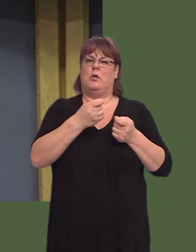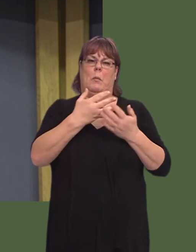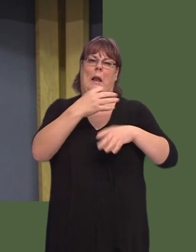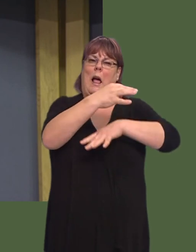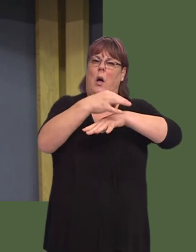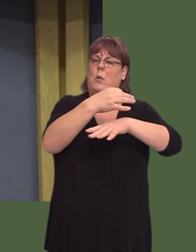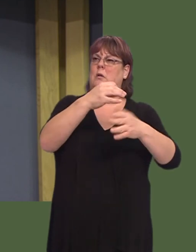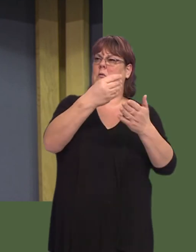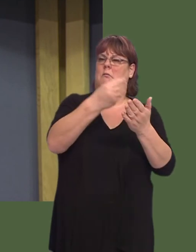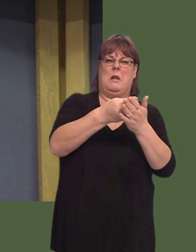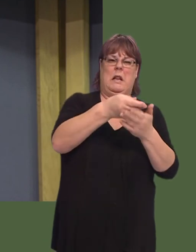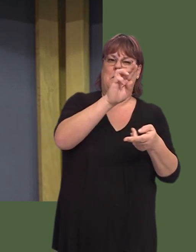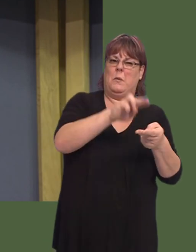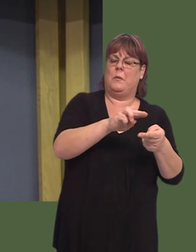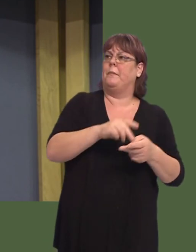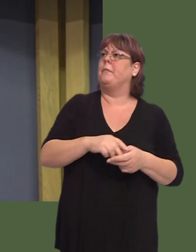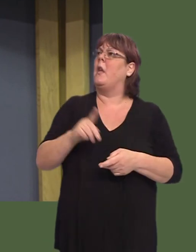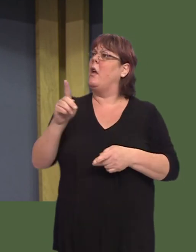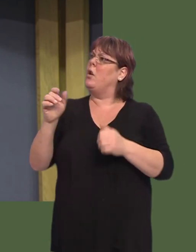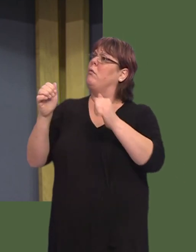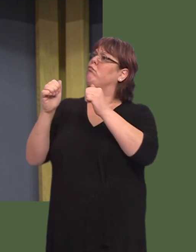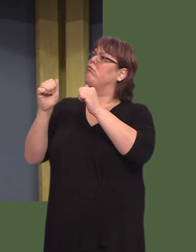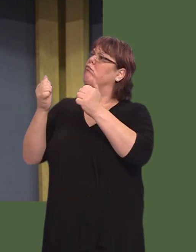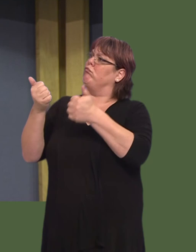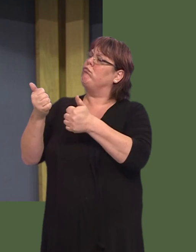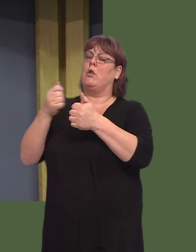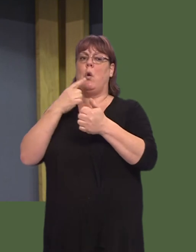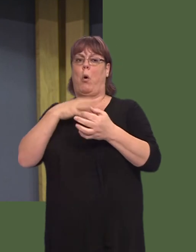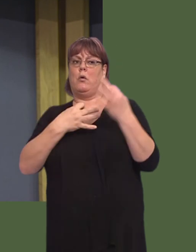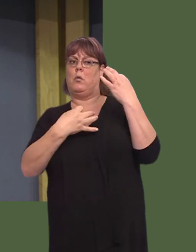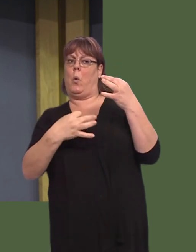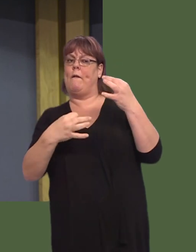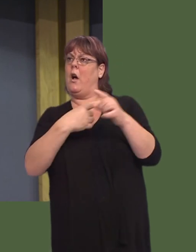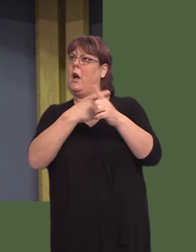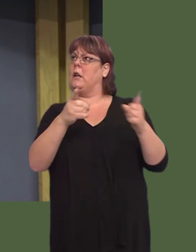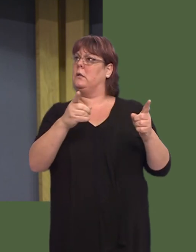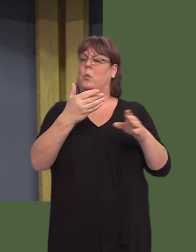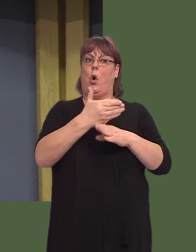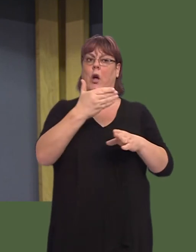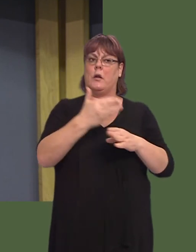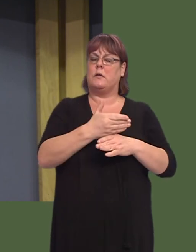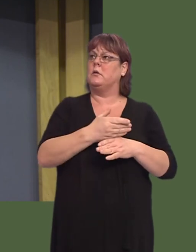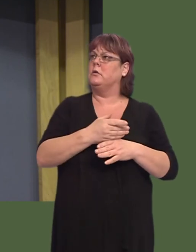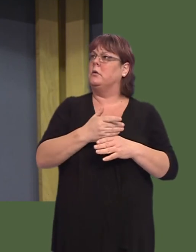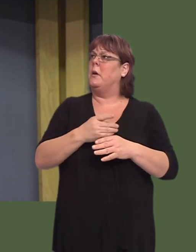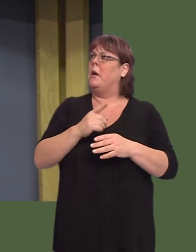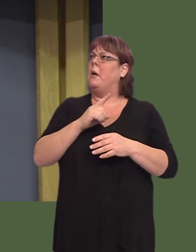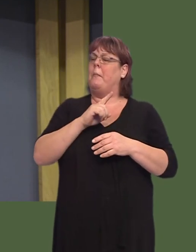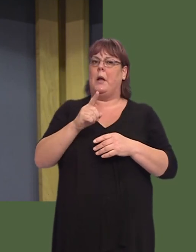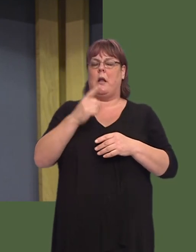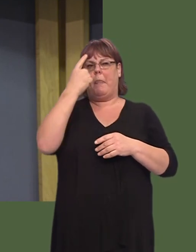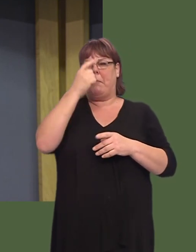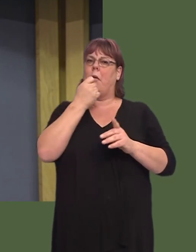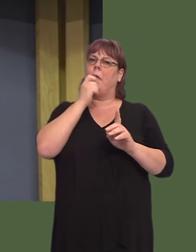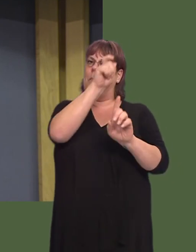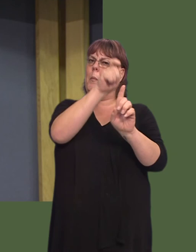commitment to implement an accredited qualification for carers, making this a reality is key to stopping people like my constituent,